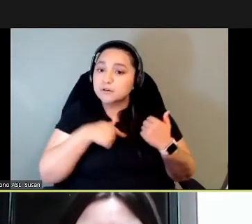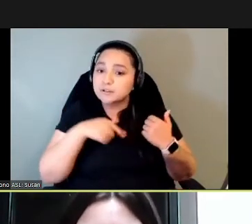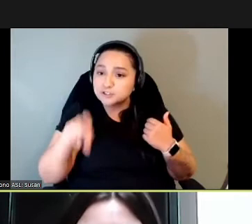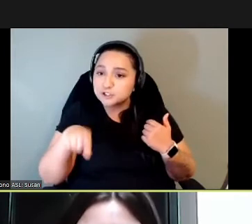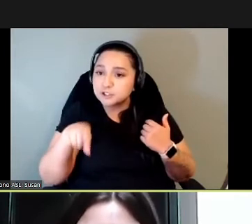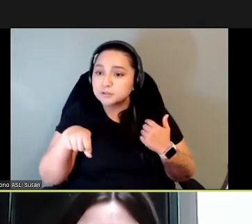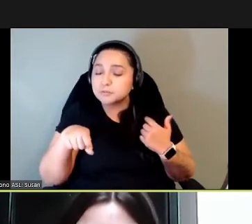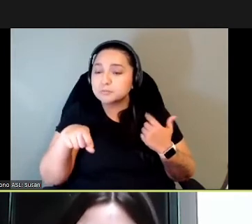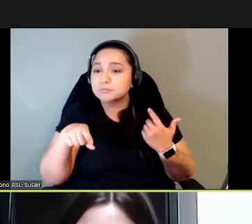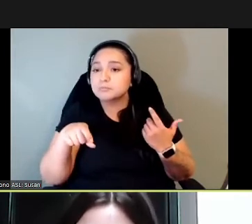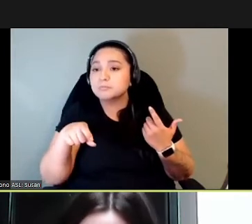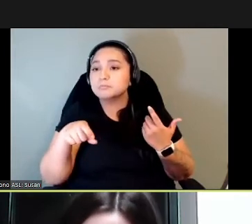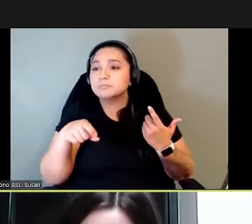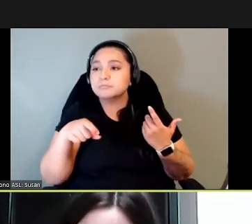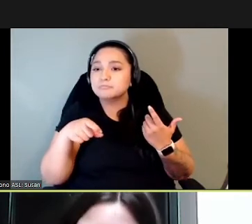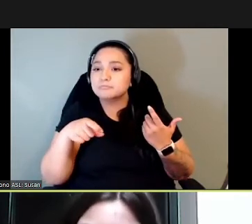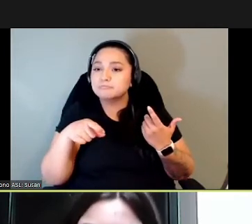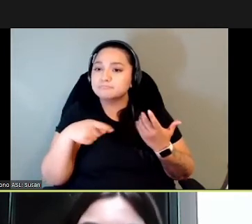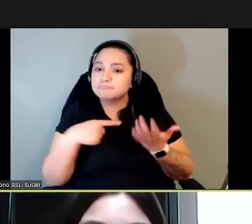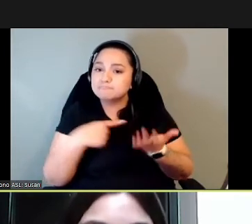give